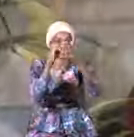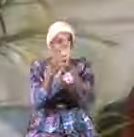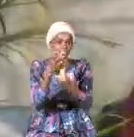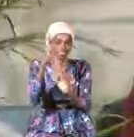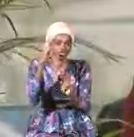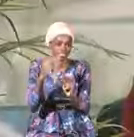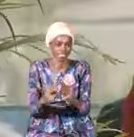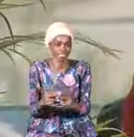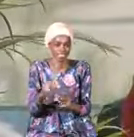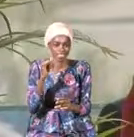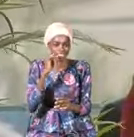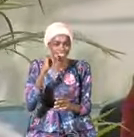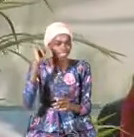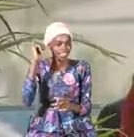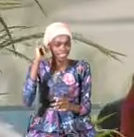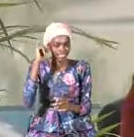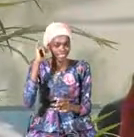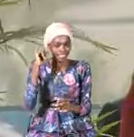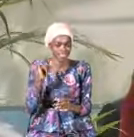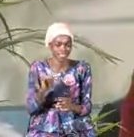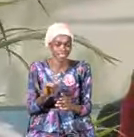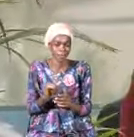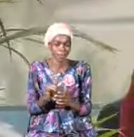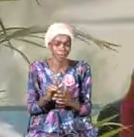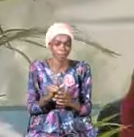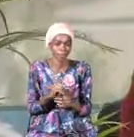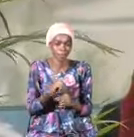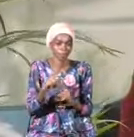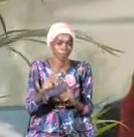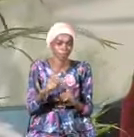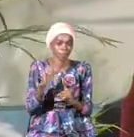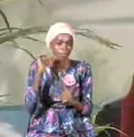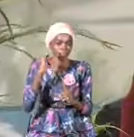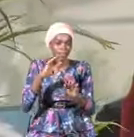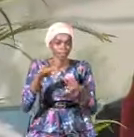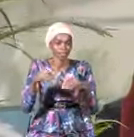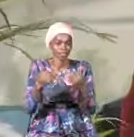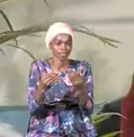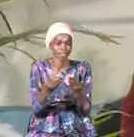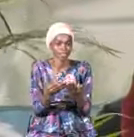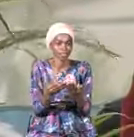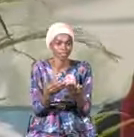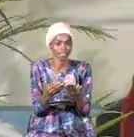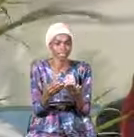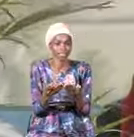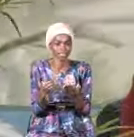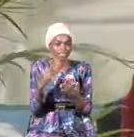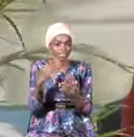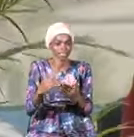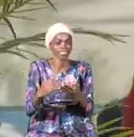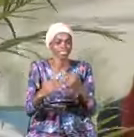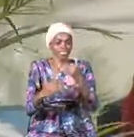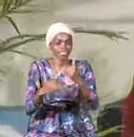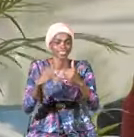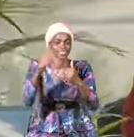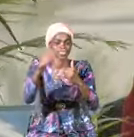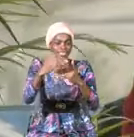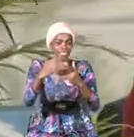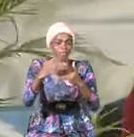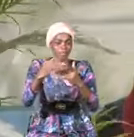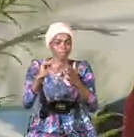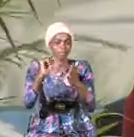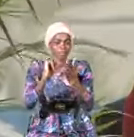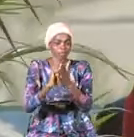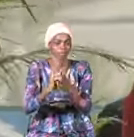But yesterday, Daddy gave. In fact, when he was giving the steps that you